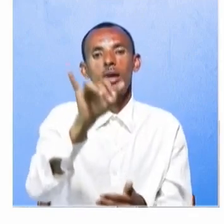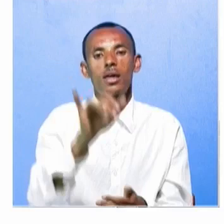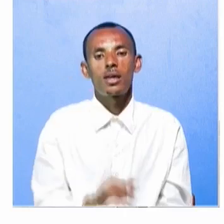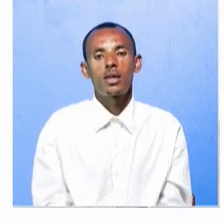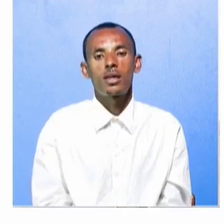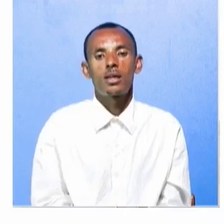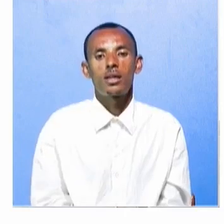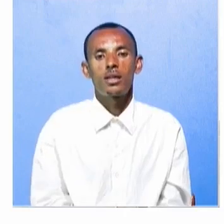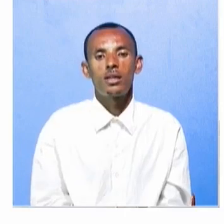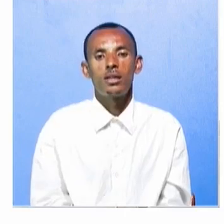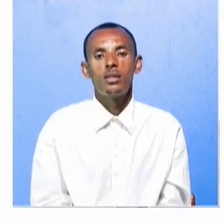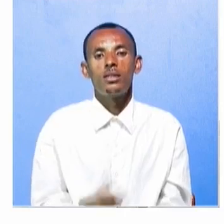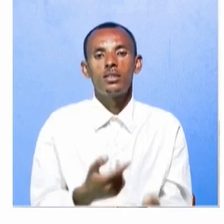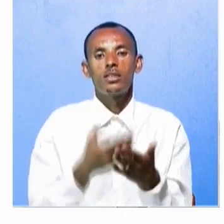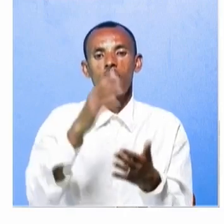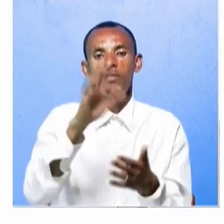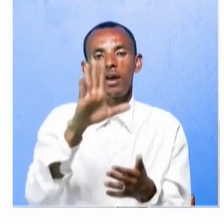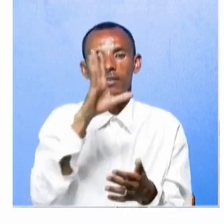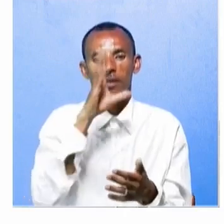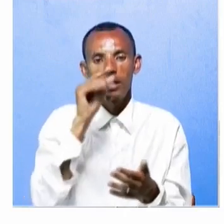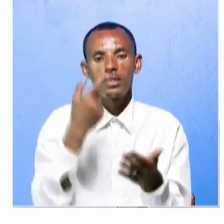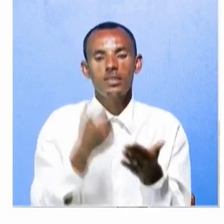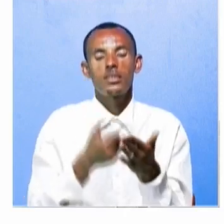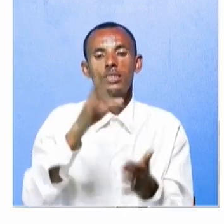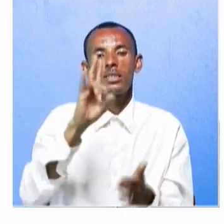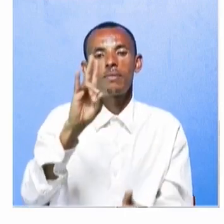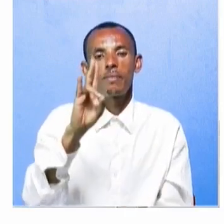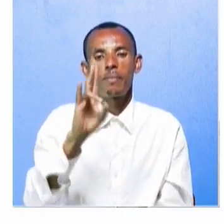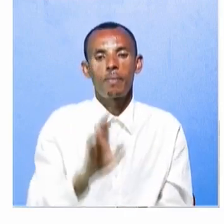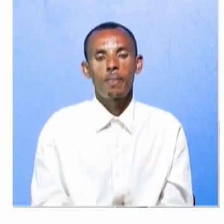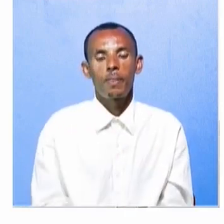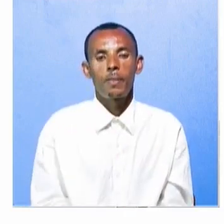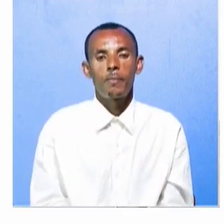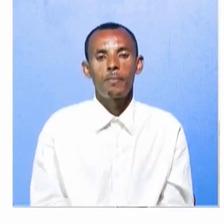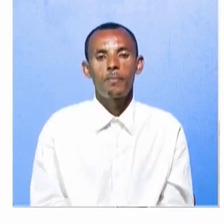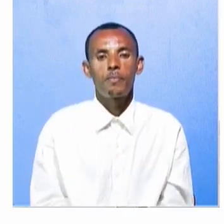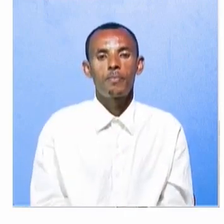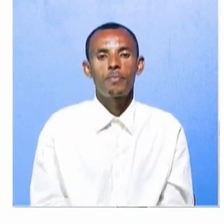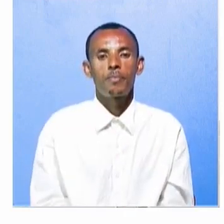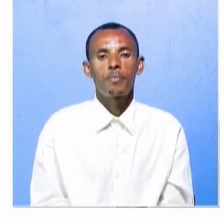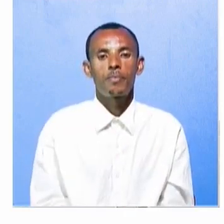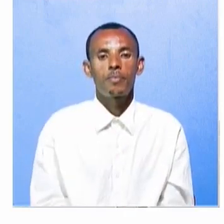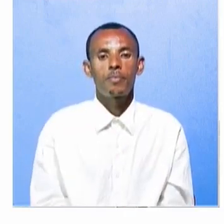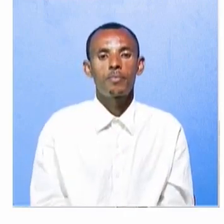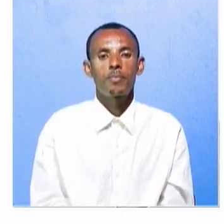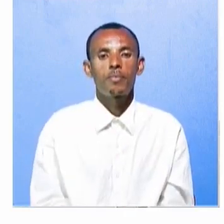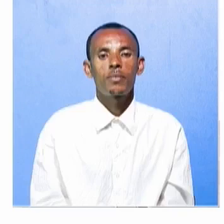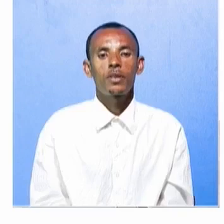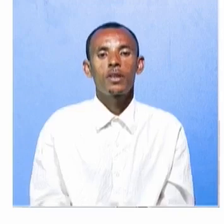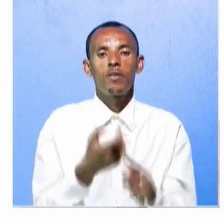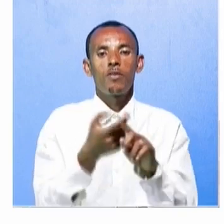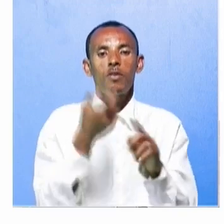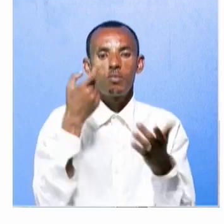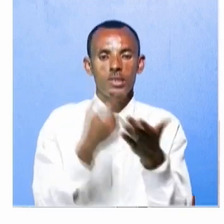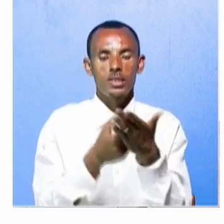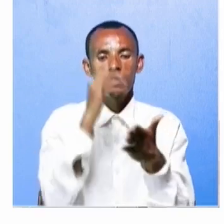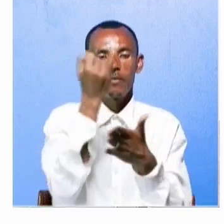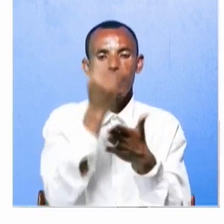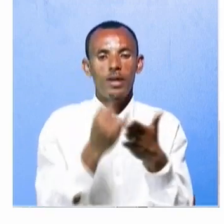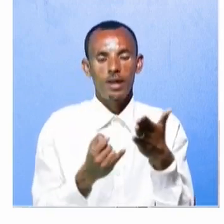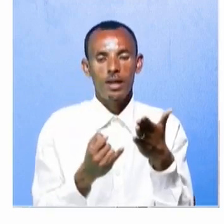say this is 5 and this is 7. Okay, so from this